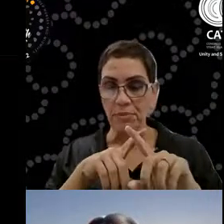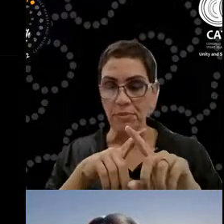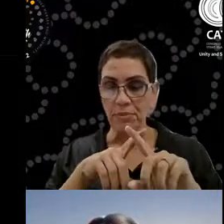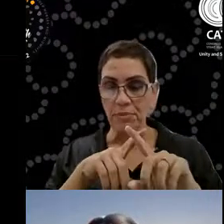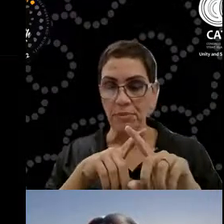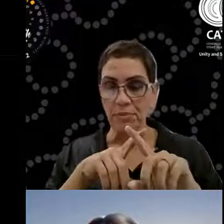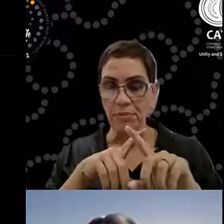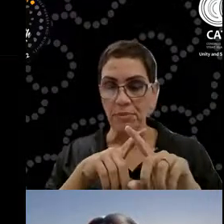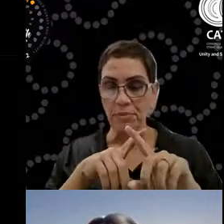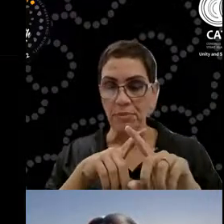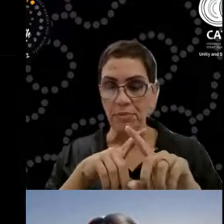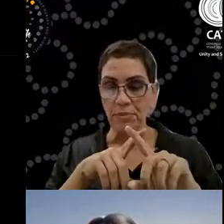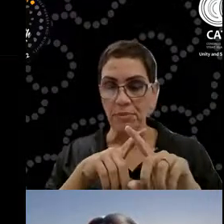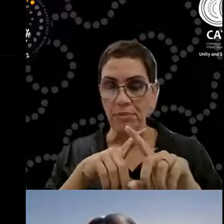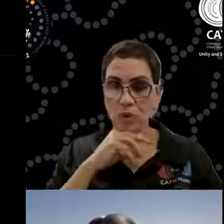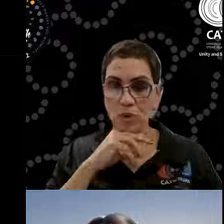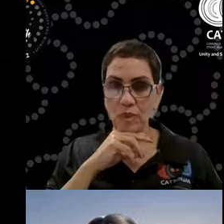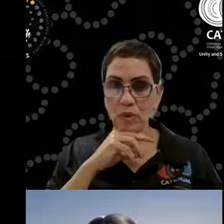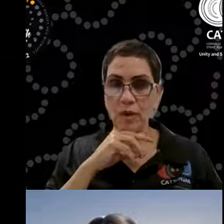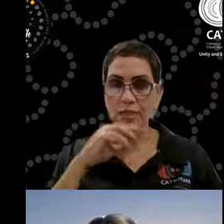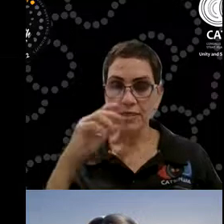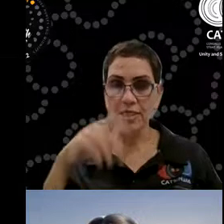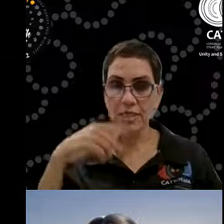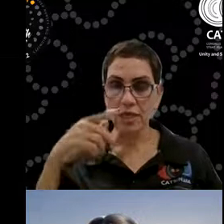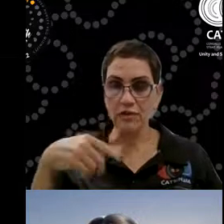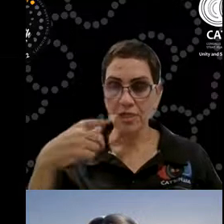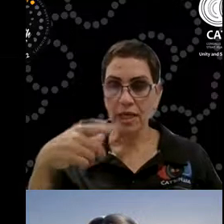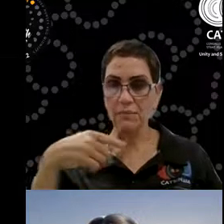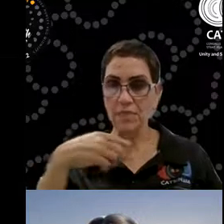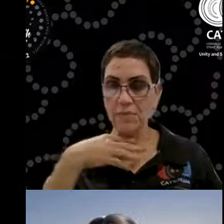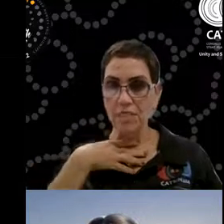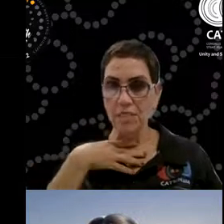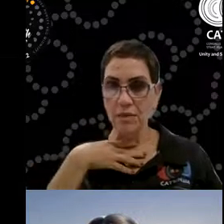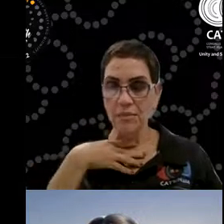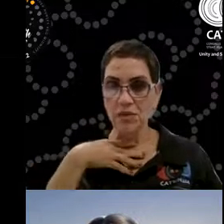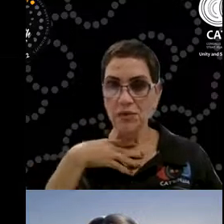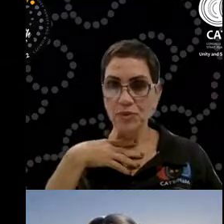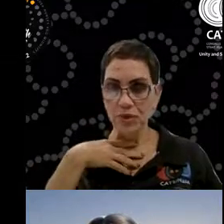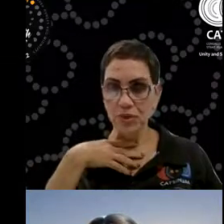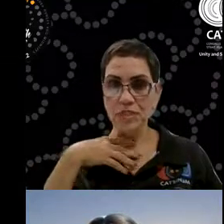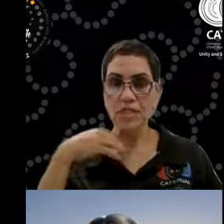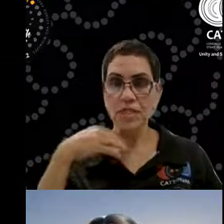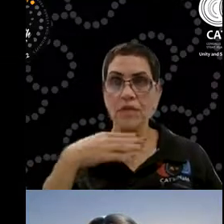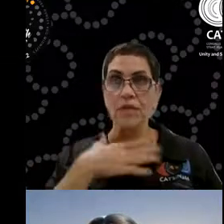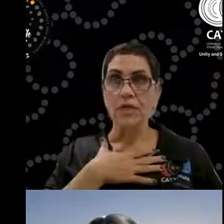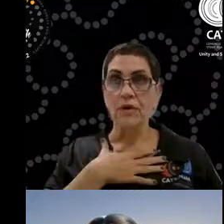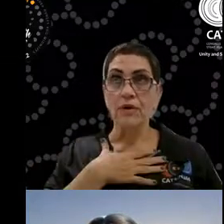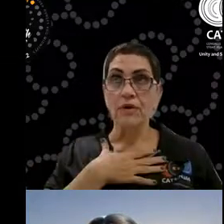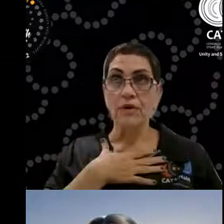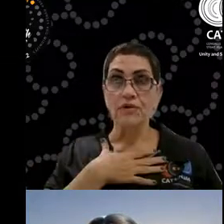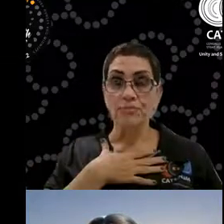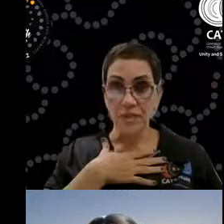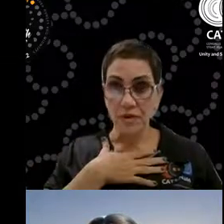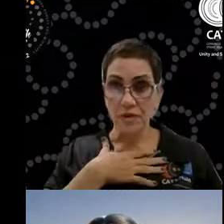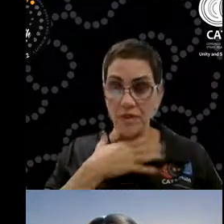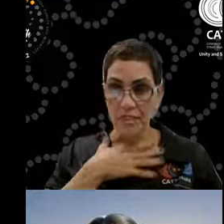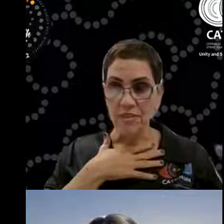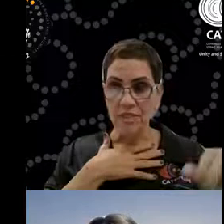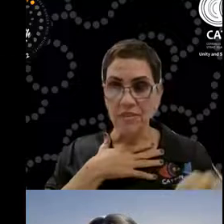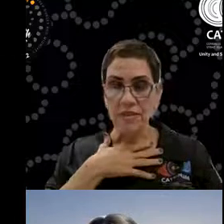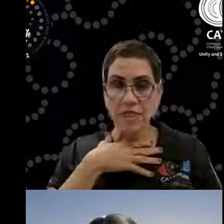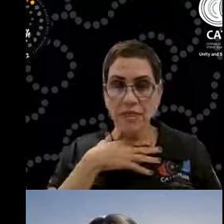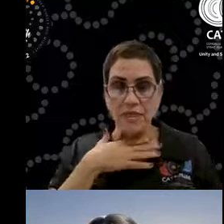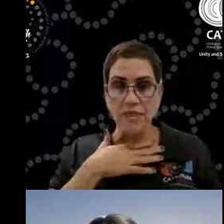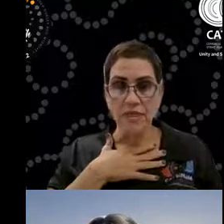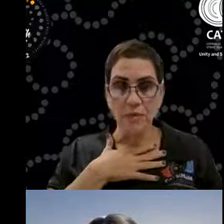Brenda is an Aboriginal nurse that's working on the other side of the ward. And one of the things that often comes up as an Aboriginal nurse, and I know that I've been